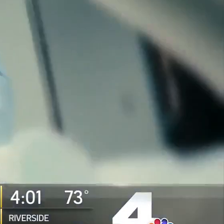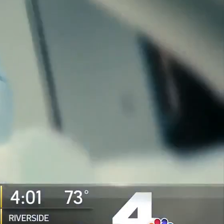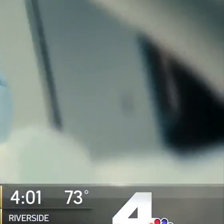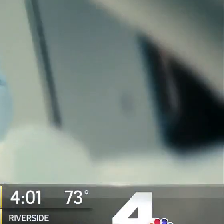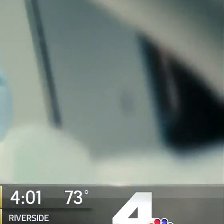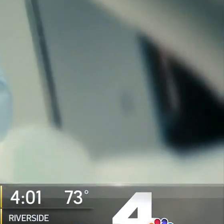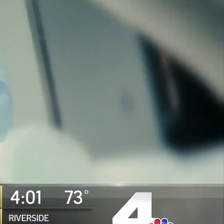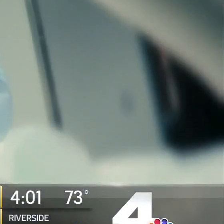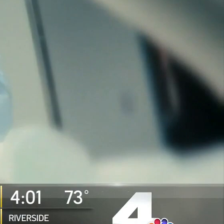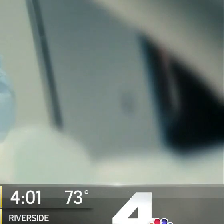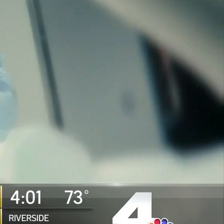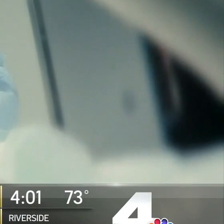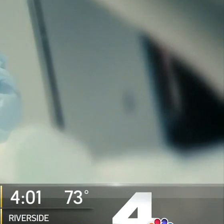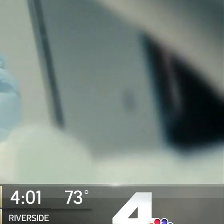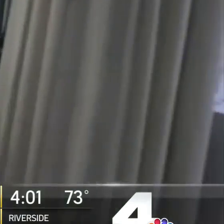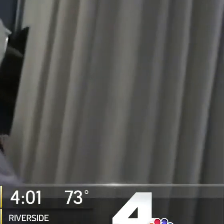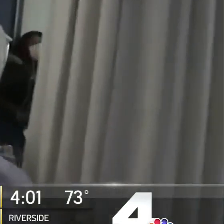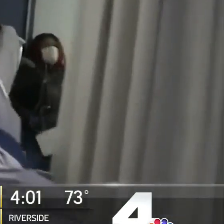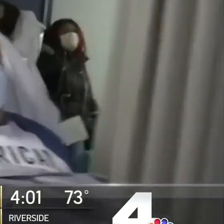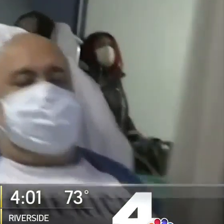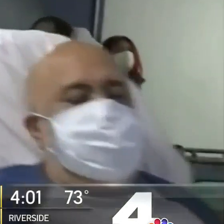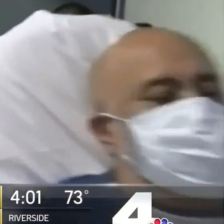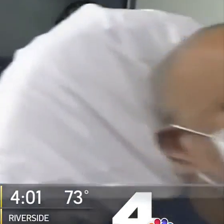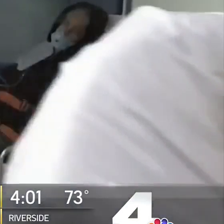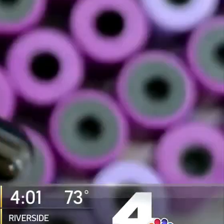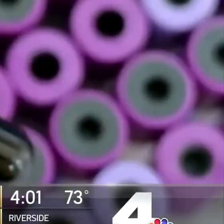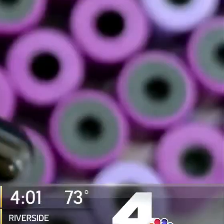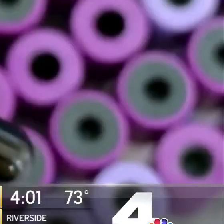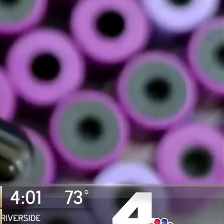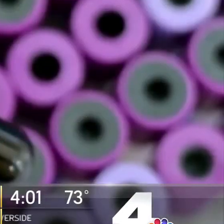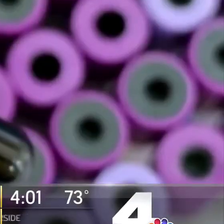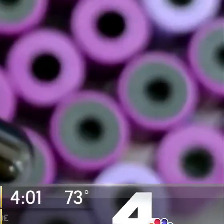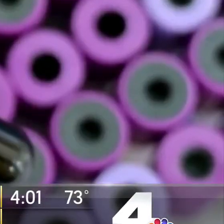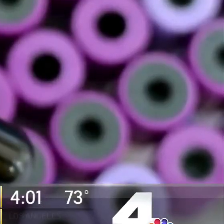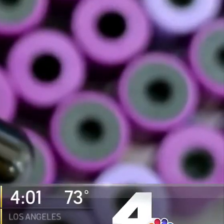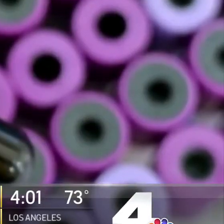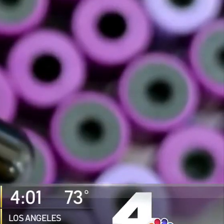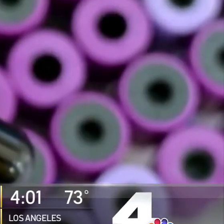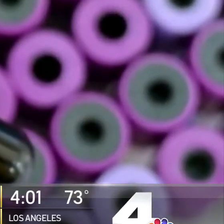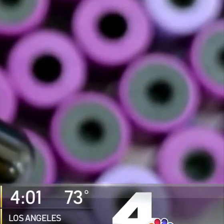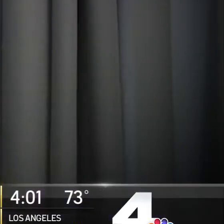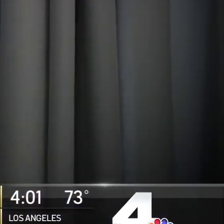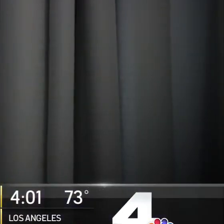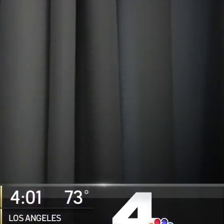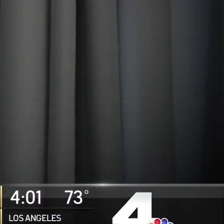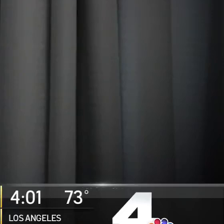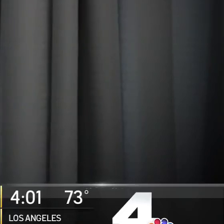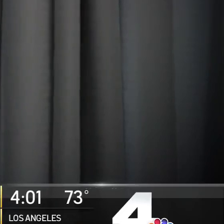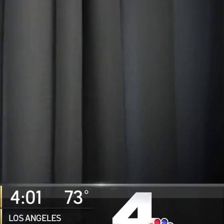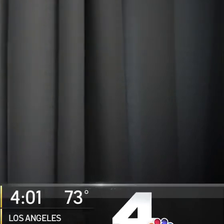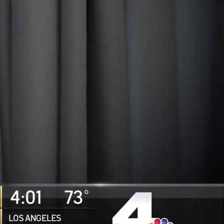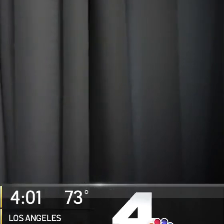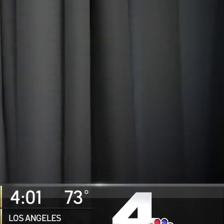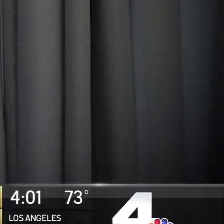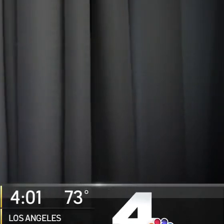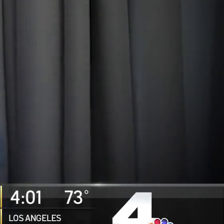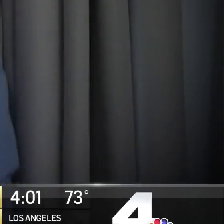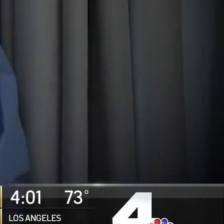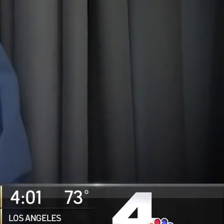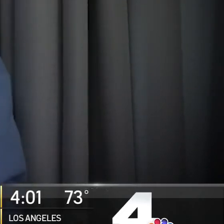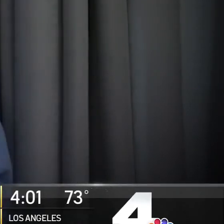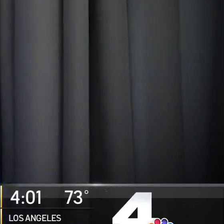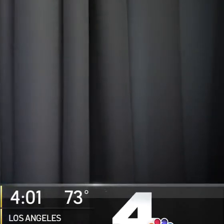COVID cases surpassing 20,000. True, 7,000 from backlog, but even without them,